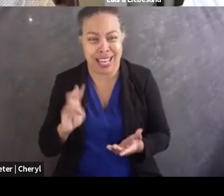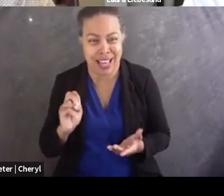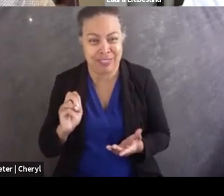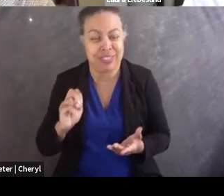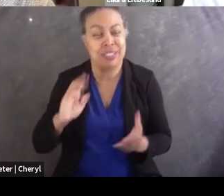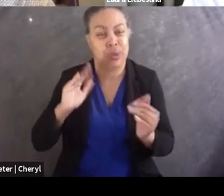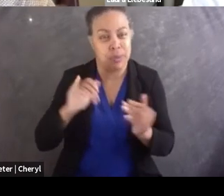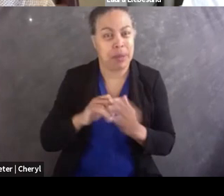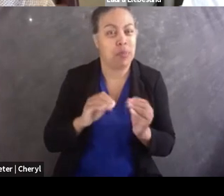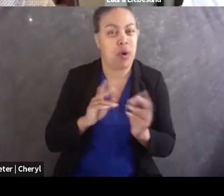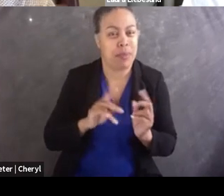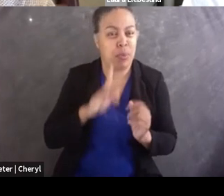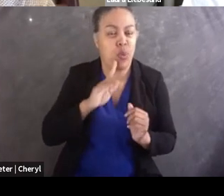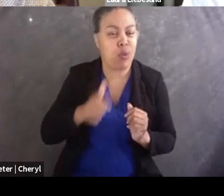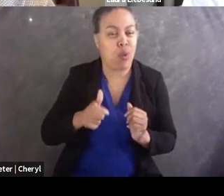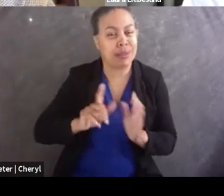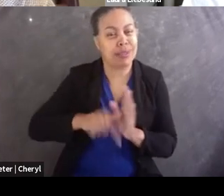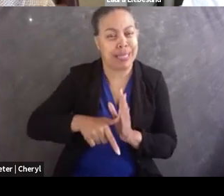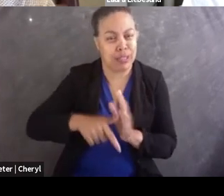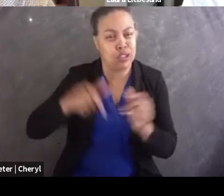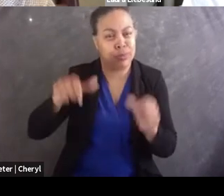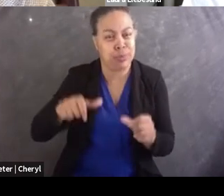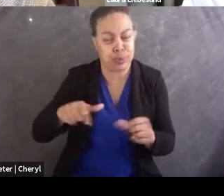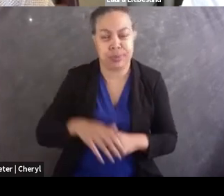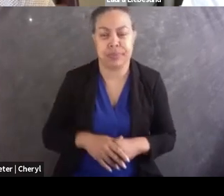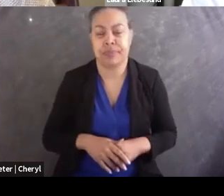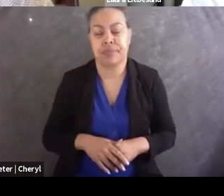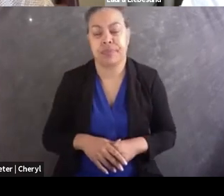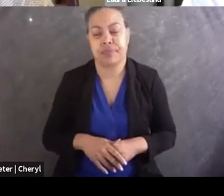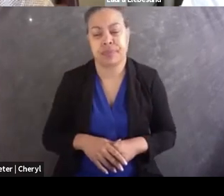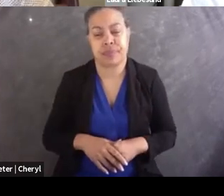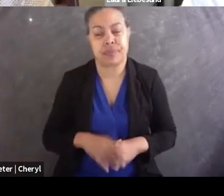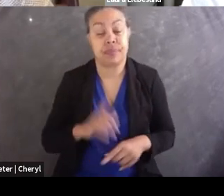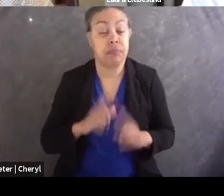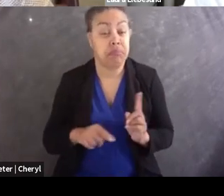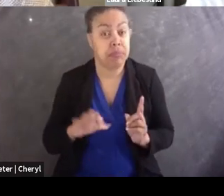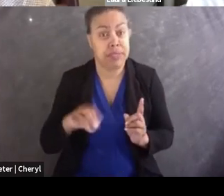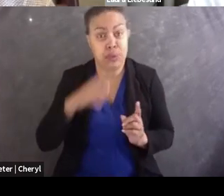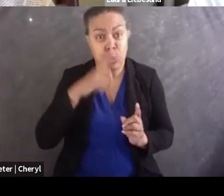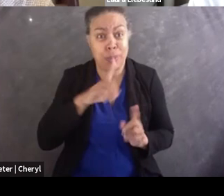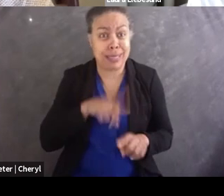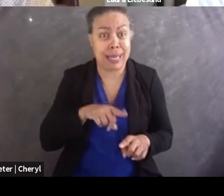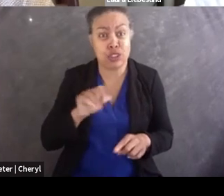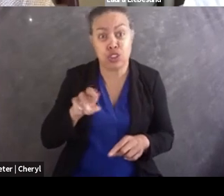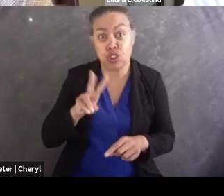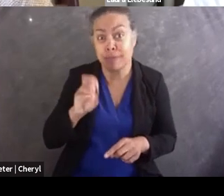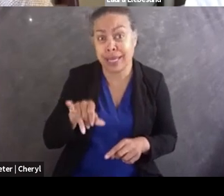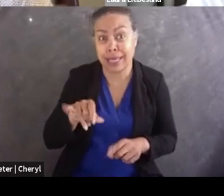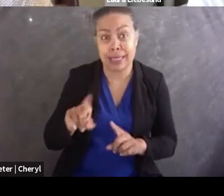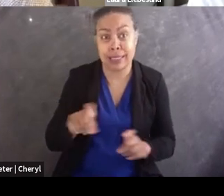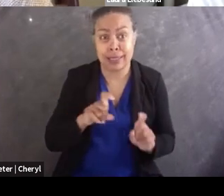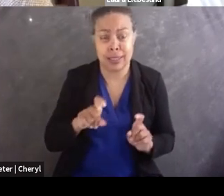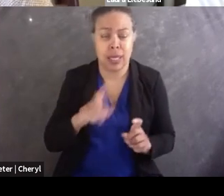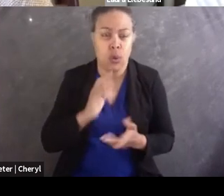hopefully we'll have some more people who you're able to access the recording afterwards. But if you can just fill out that survey, it's very brief. It helps us improve